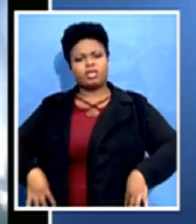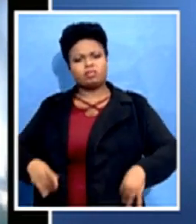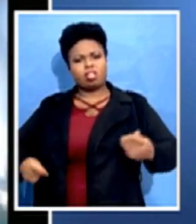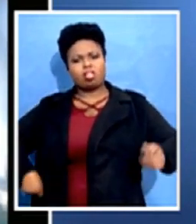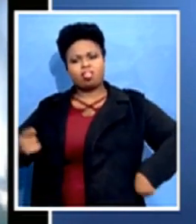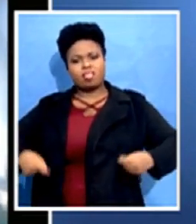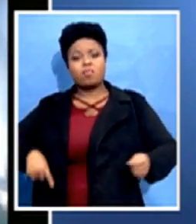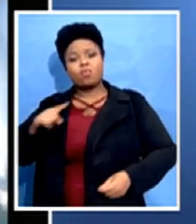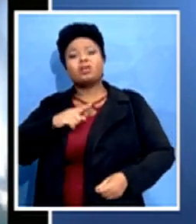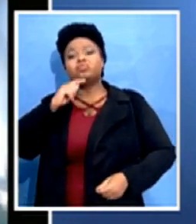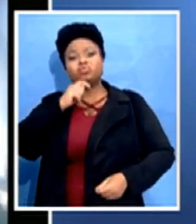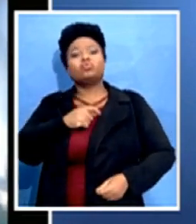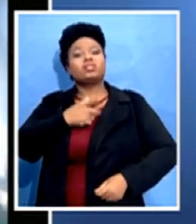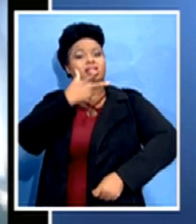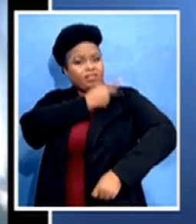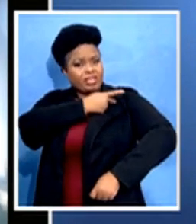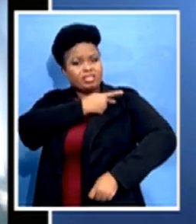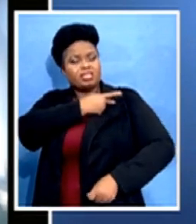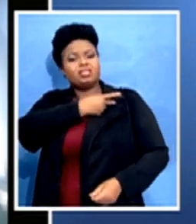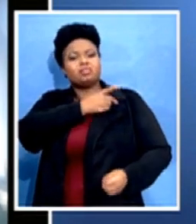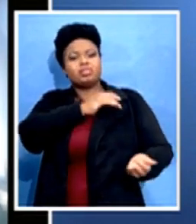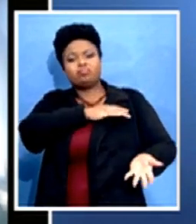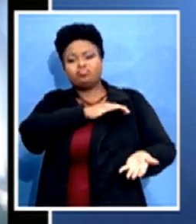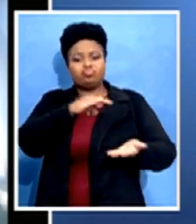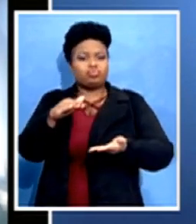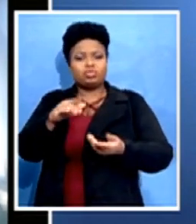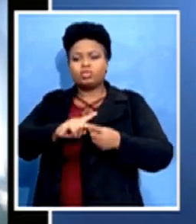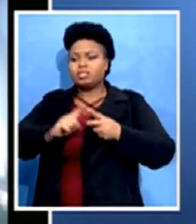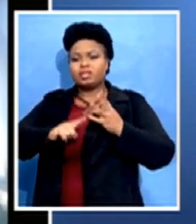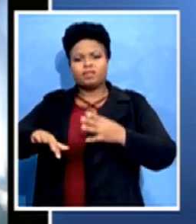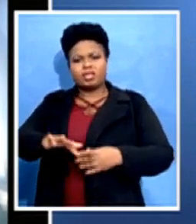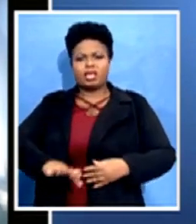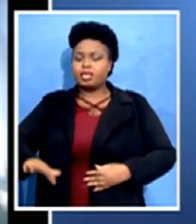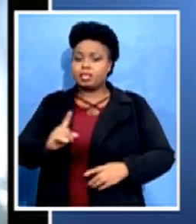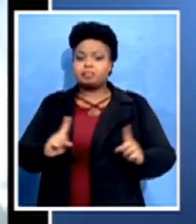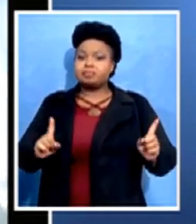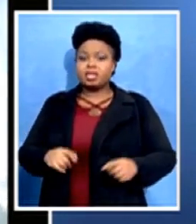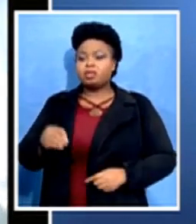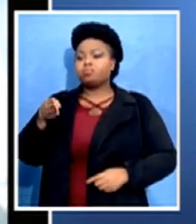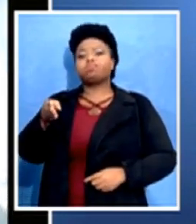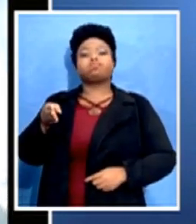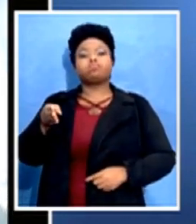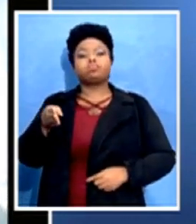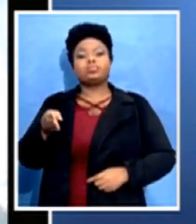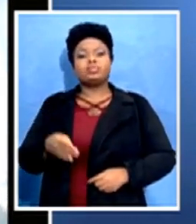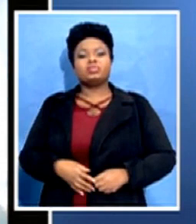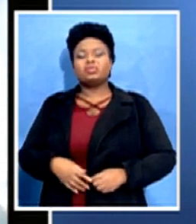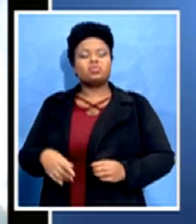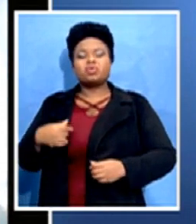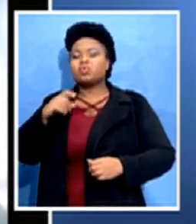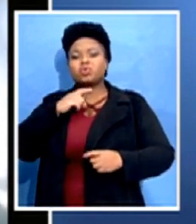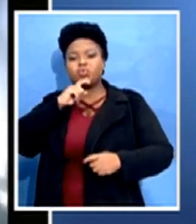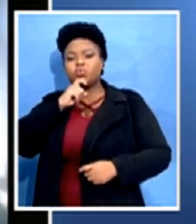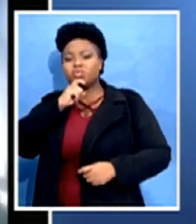to be transported to different facilities, but it's going to go there and collect the dust, because the majority of them are saying